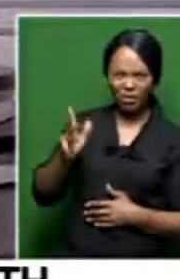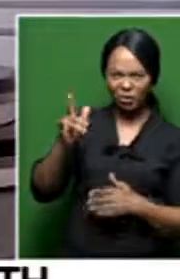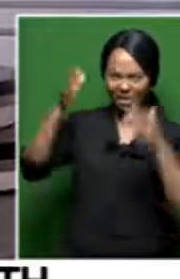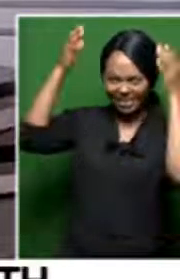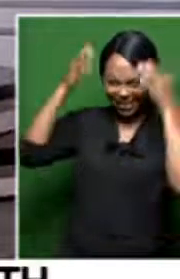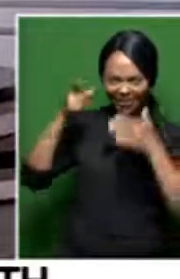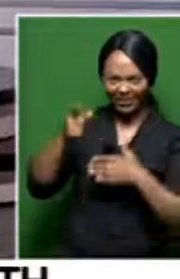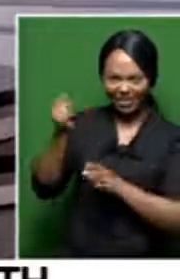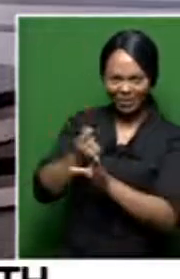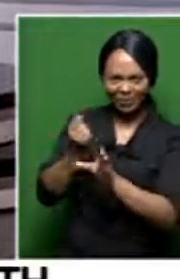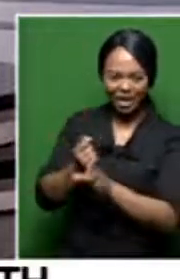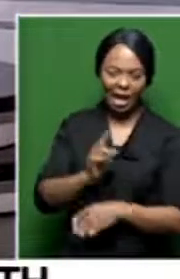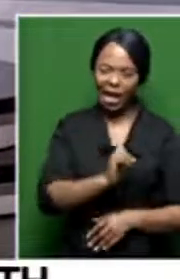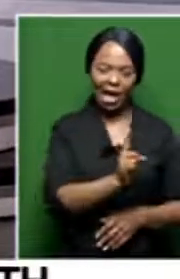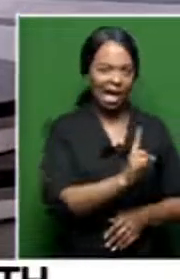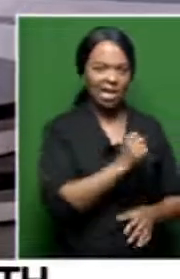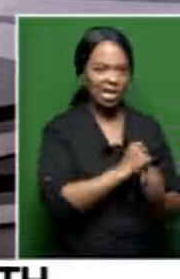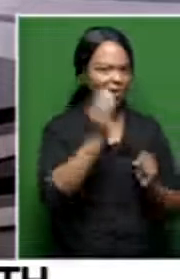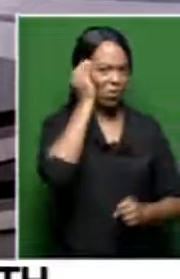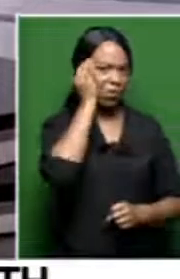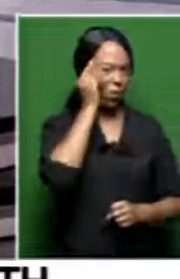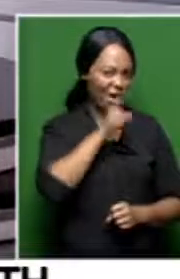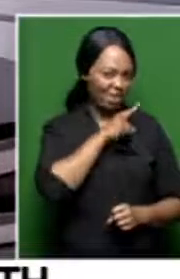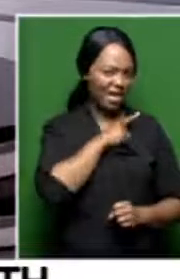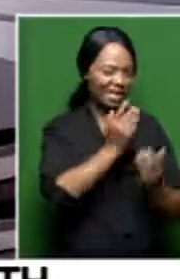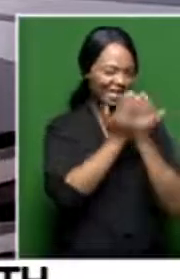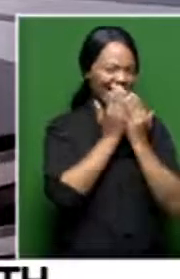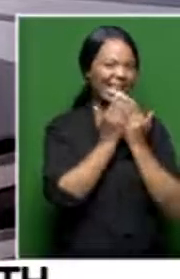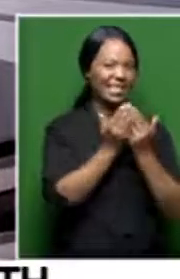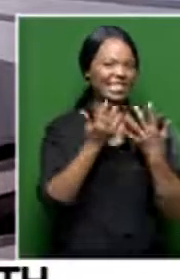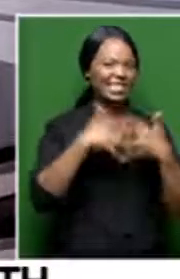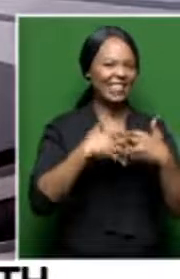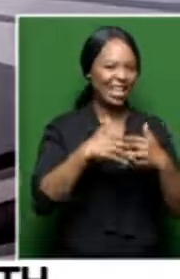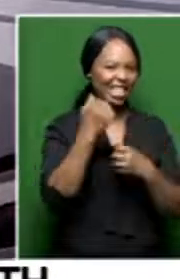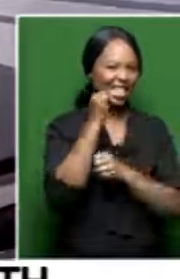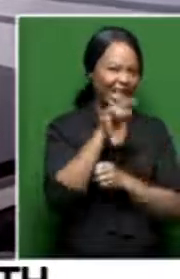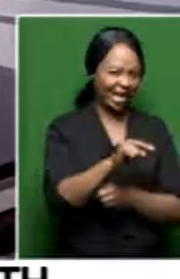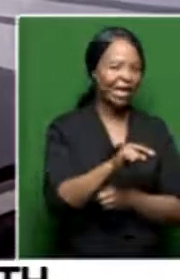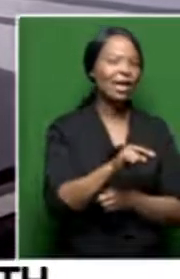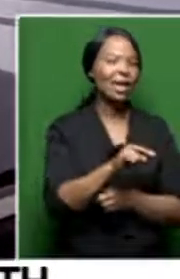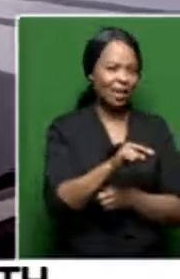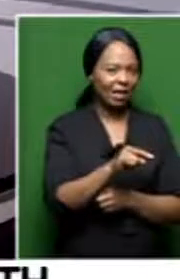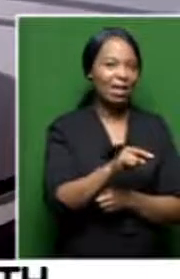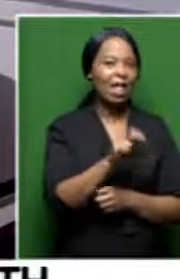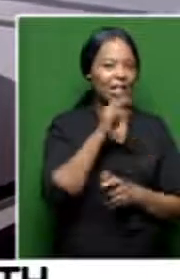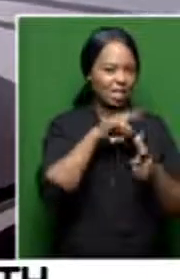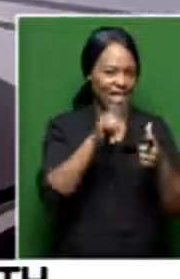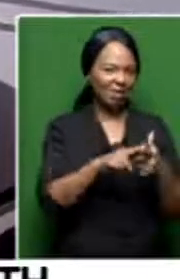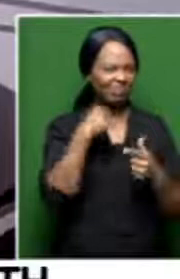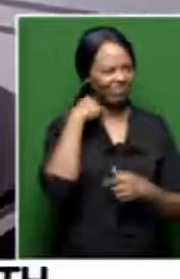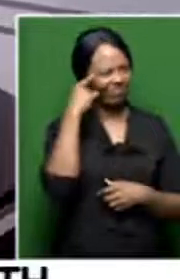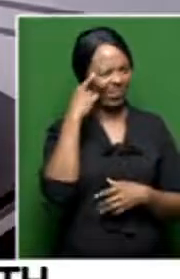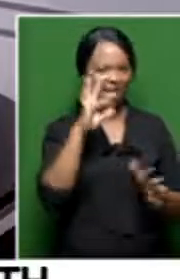was busy studying my civil engineering at the time, and so when I completed that, then I sort of then diverted